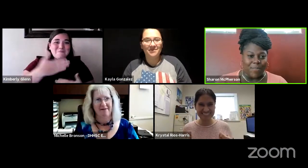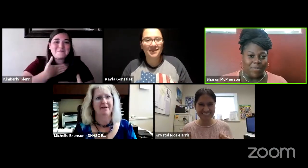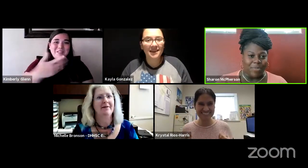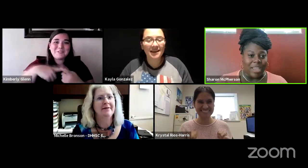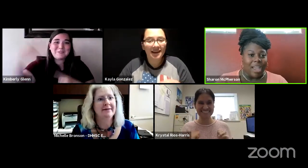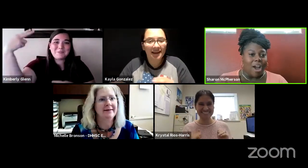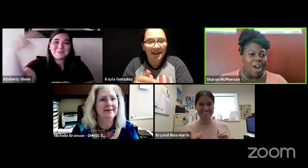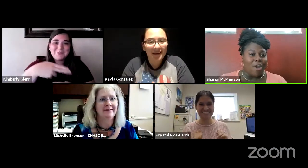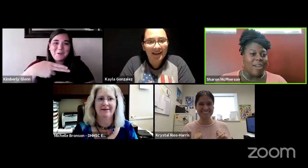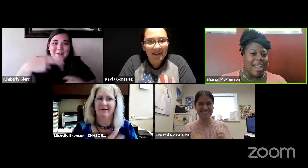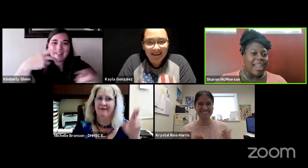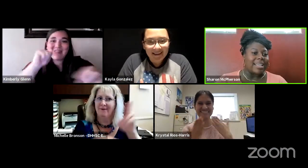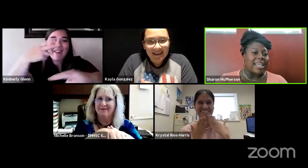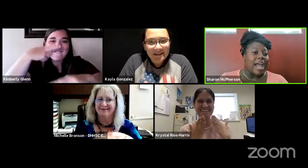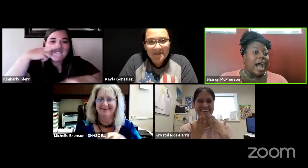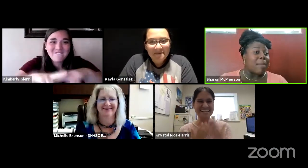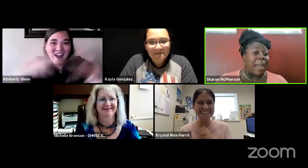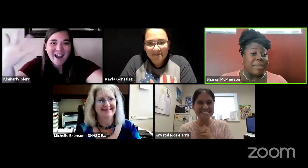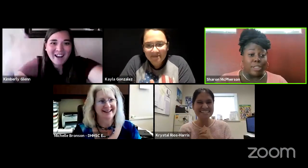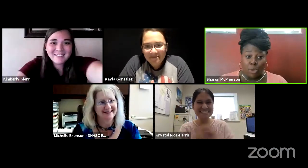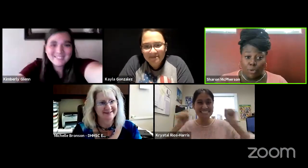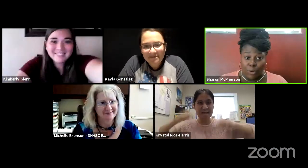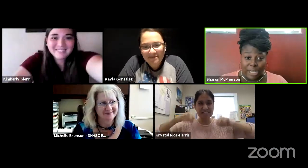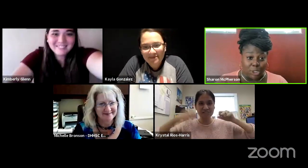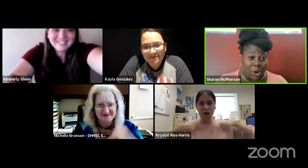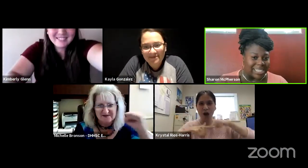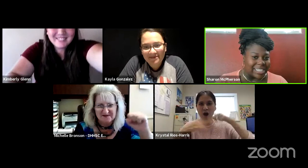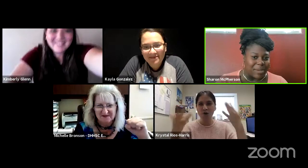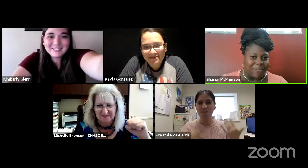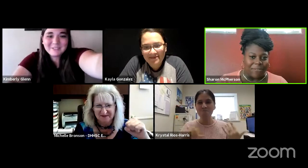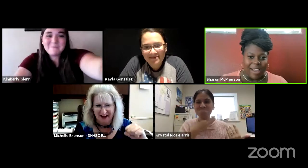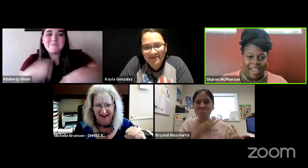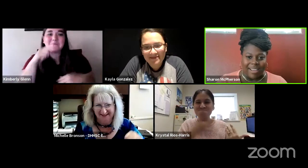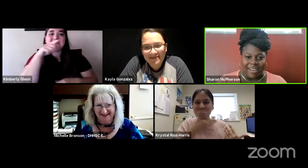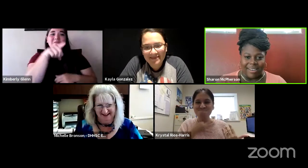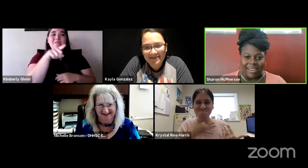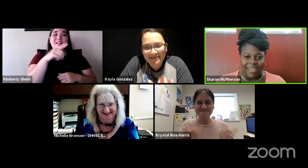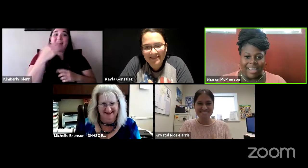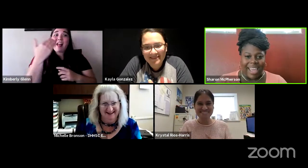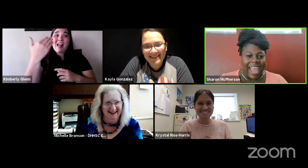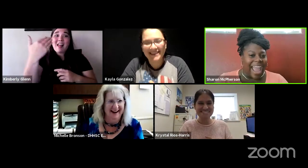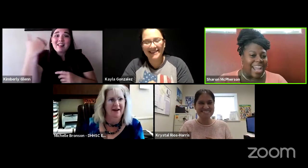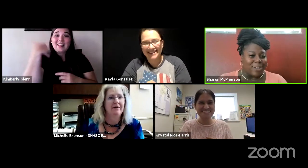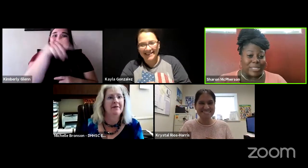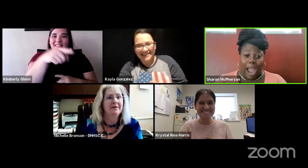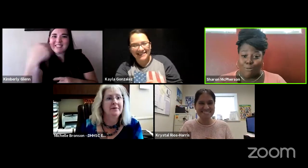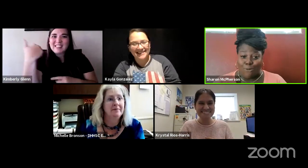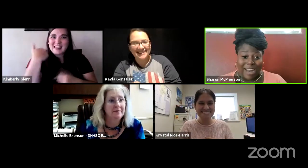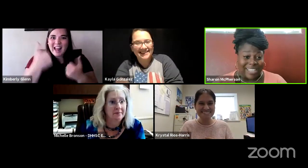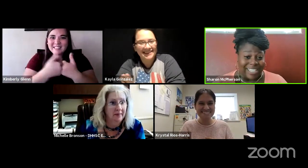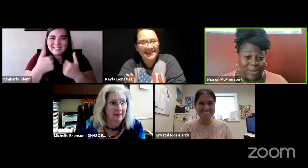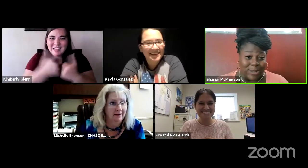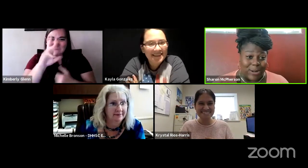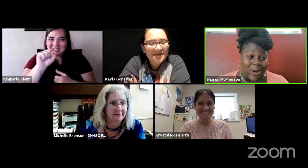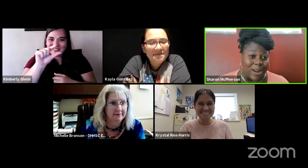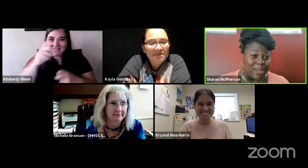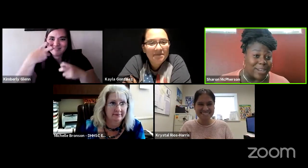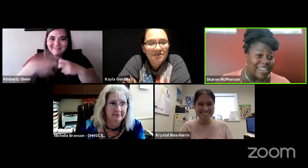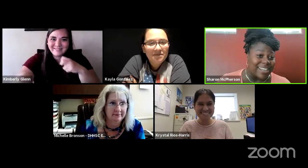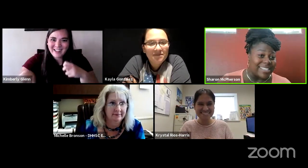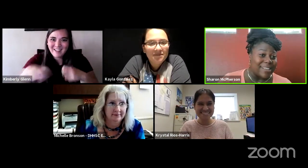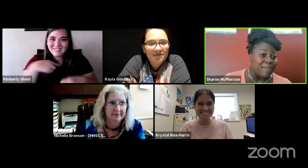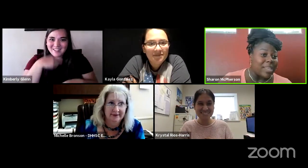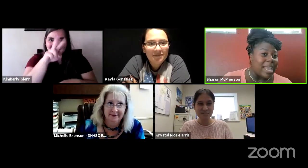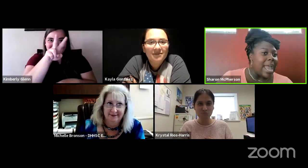hello. All right. I'm happy the two of you can join us. It's been fun. And Crystal said, I'm ready to see what's going on.